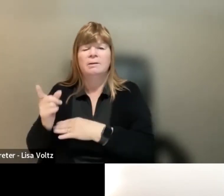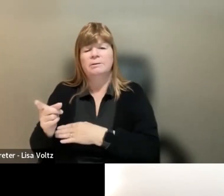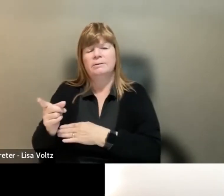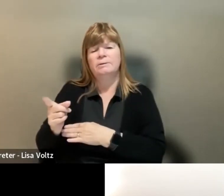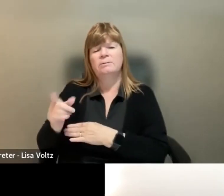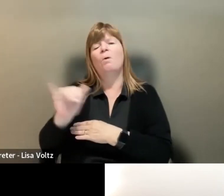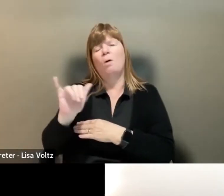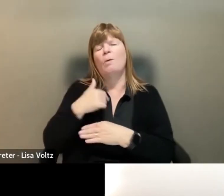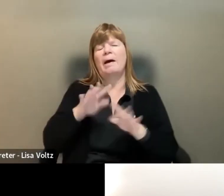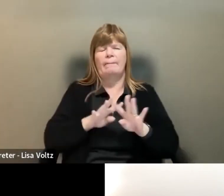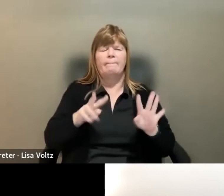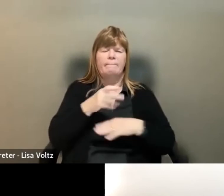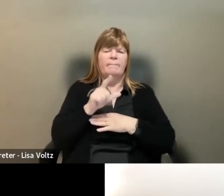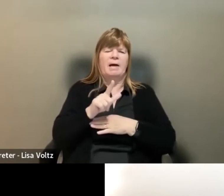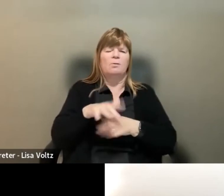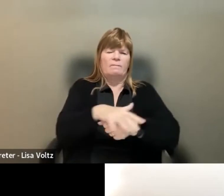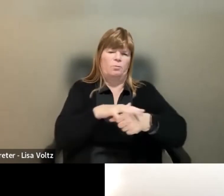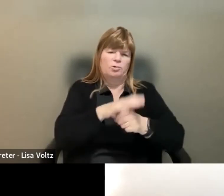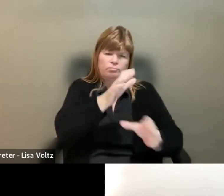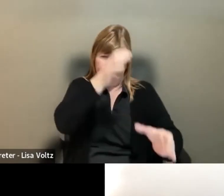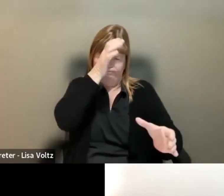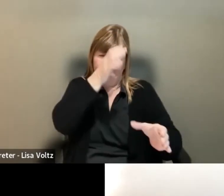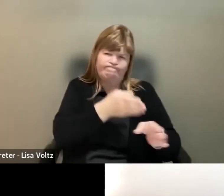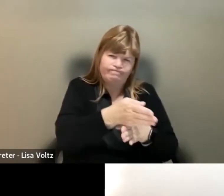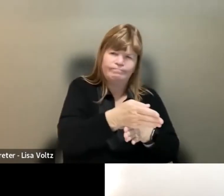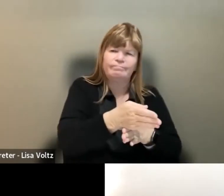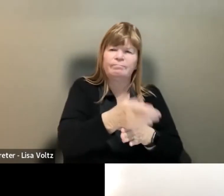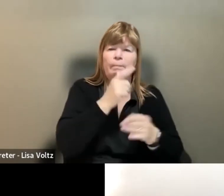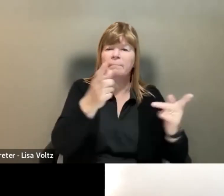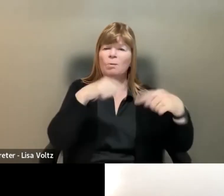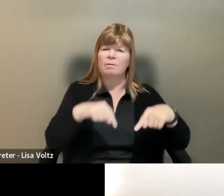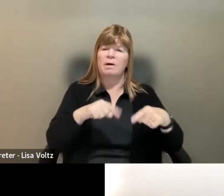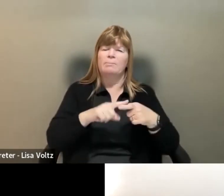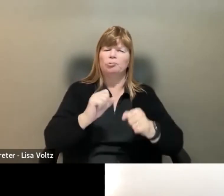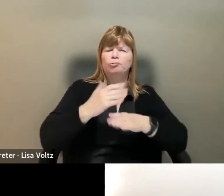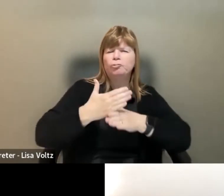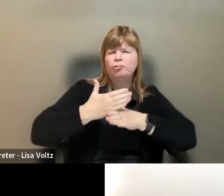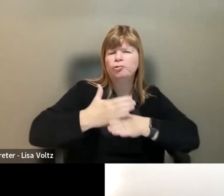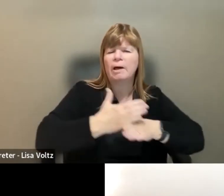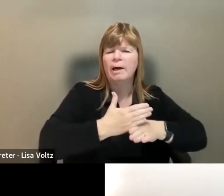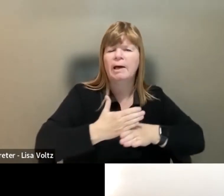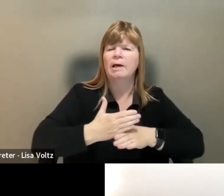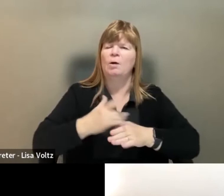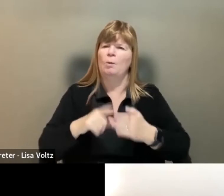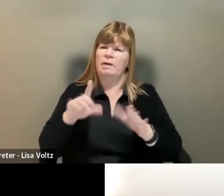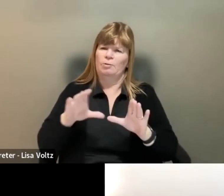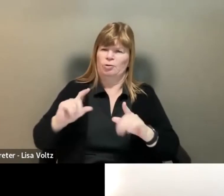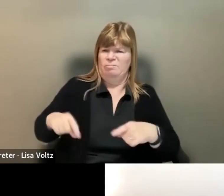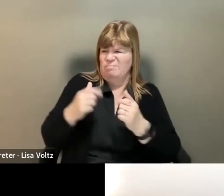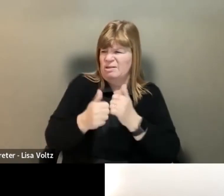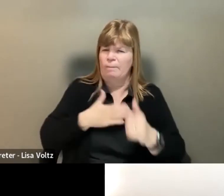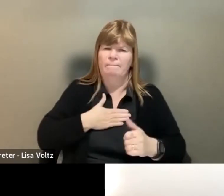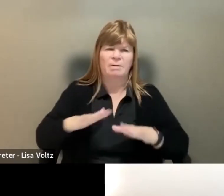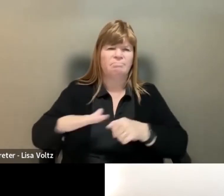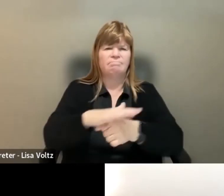panel of regional experts, which was really great to have people come in and be able to share what they were doing in each of their regions. We initially started